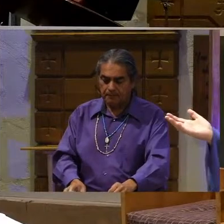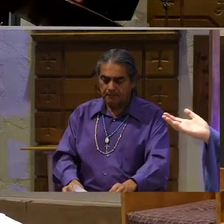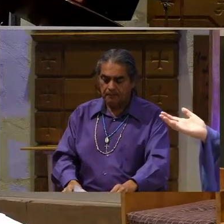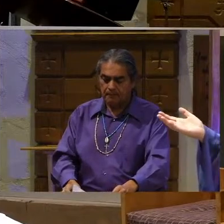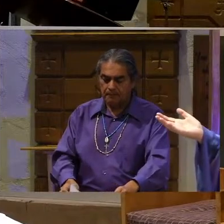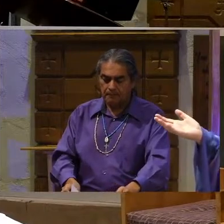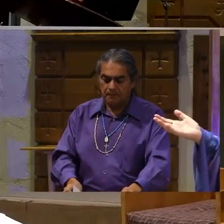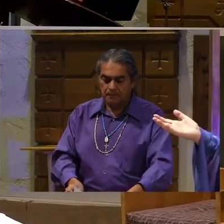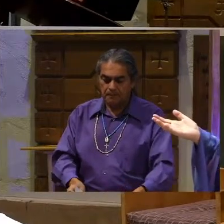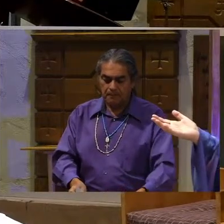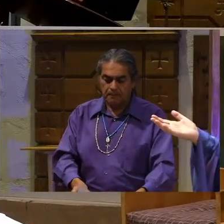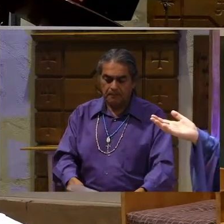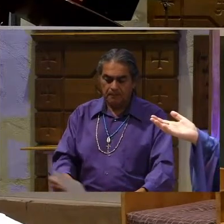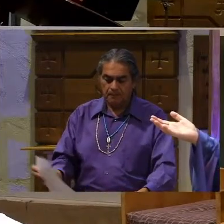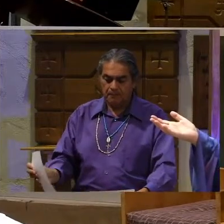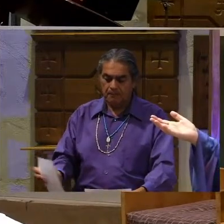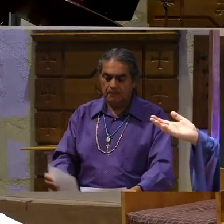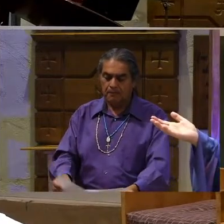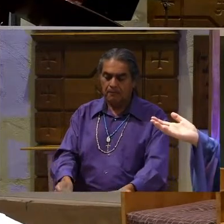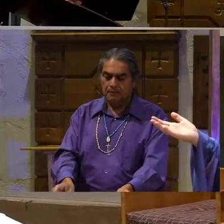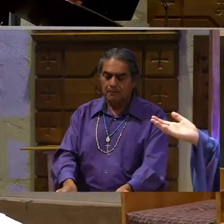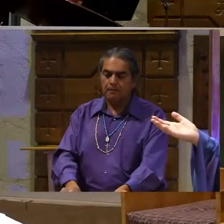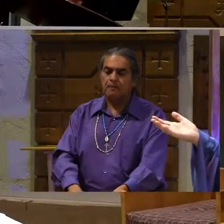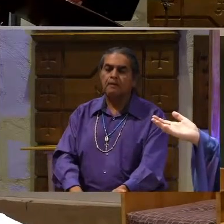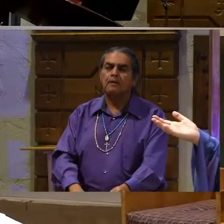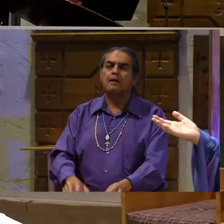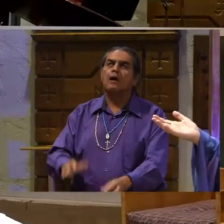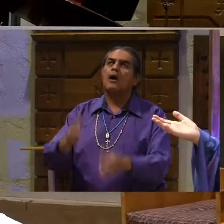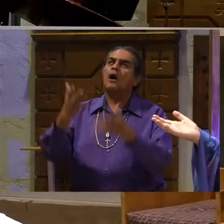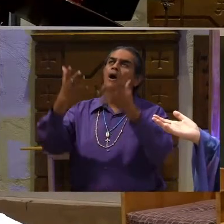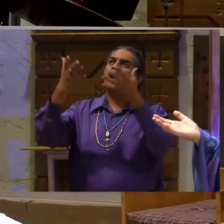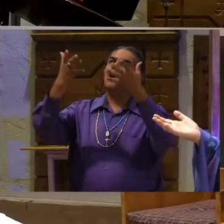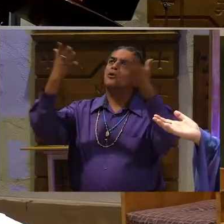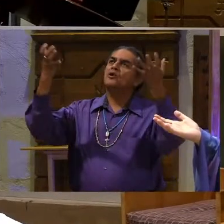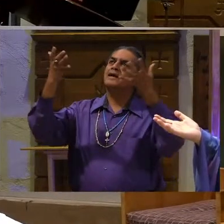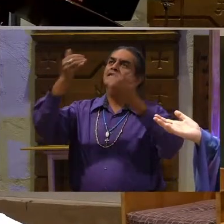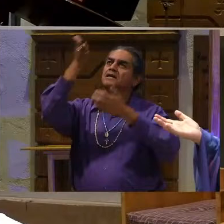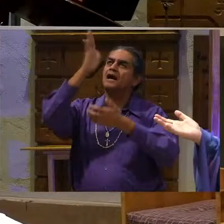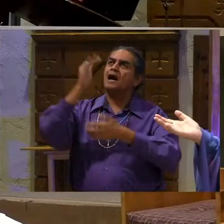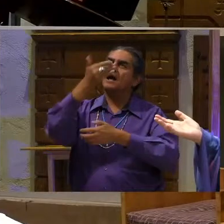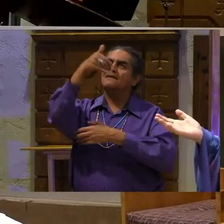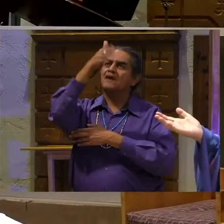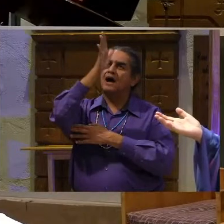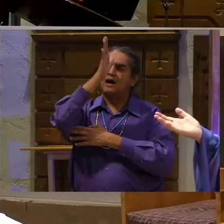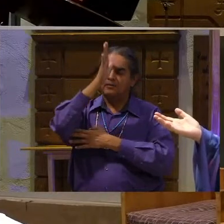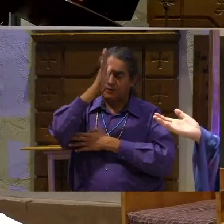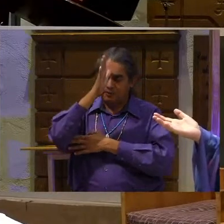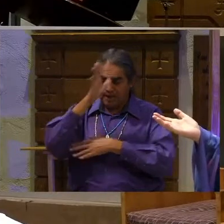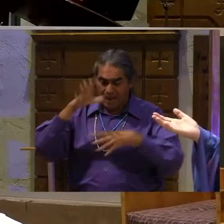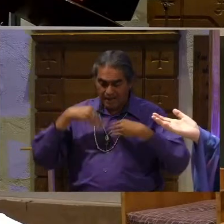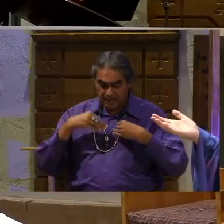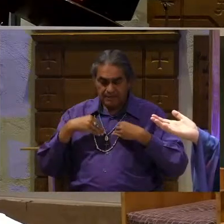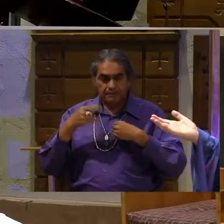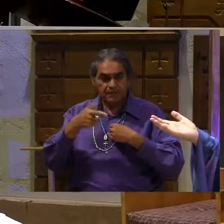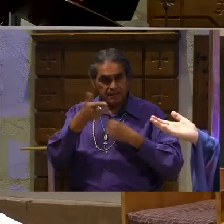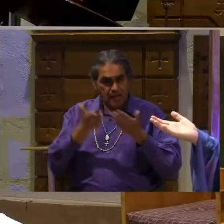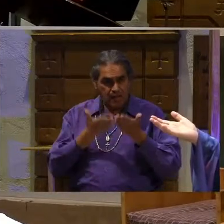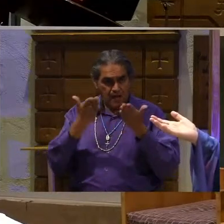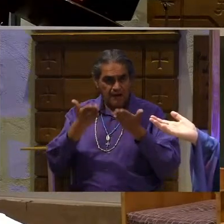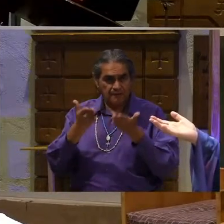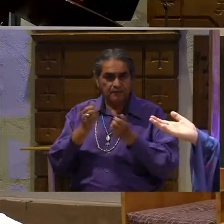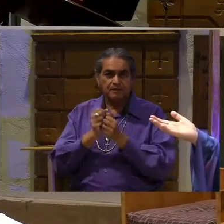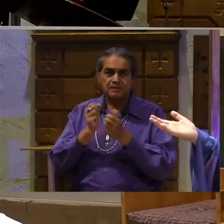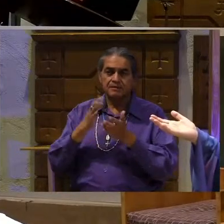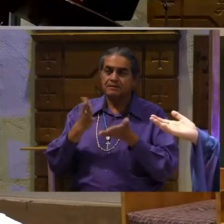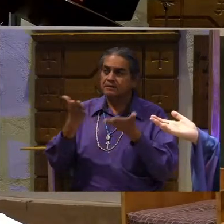Accept, O gracious God, our Father, accept these offerings we may gather